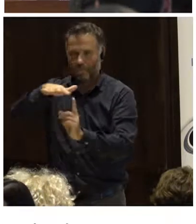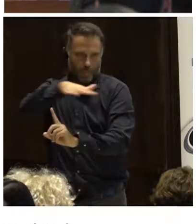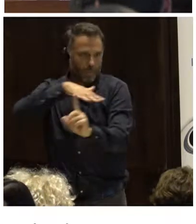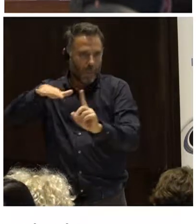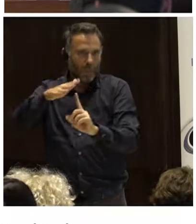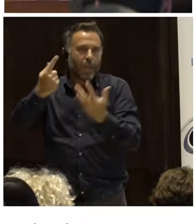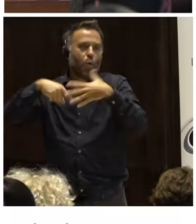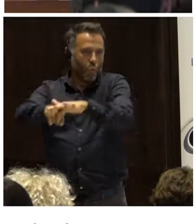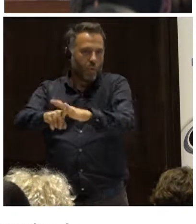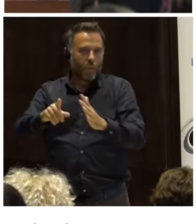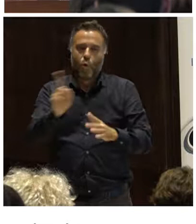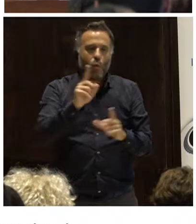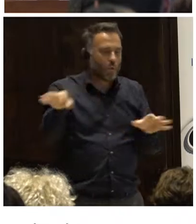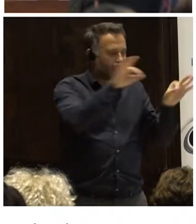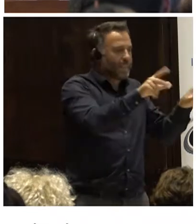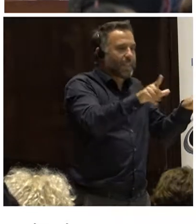that is